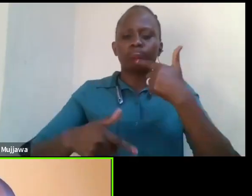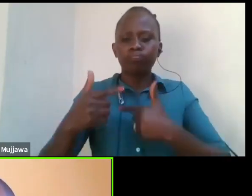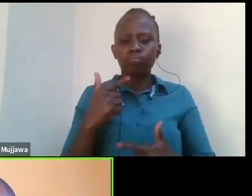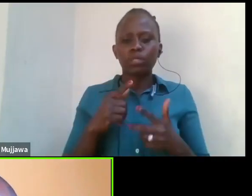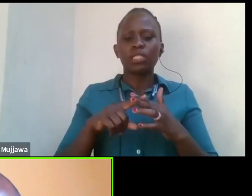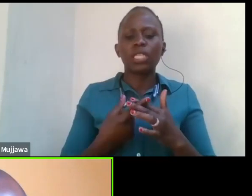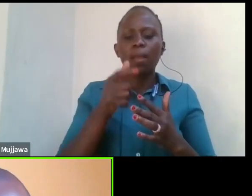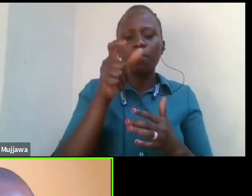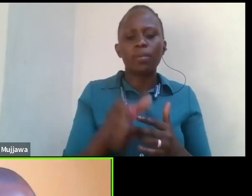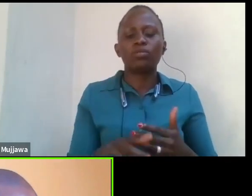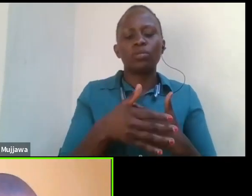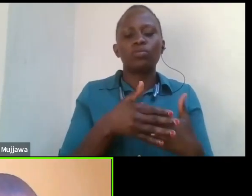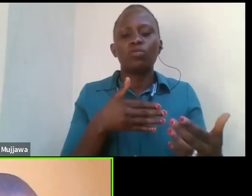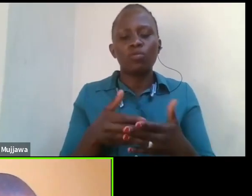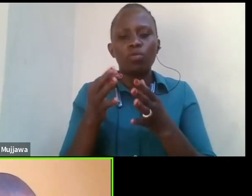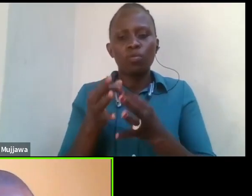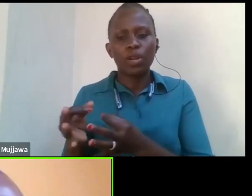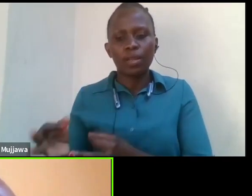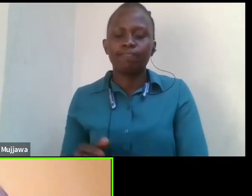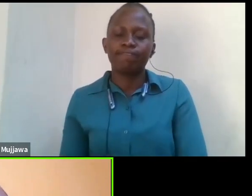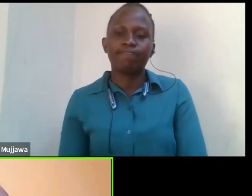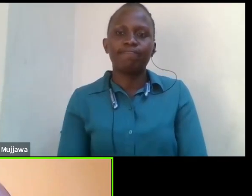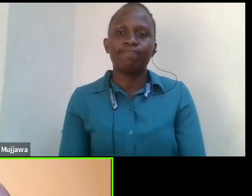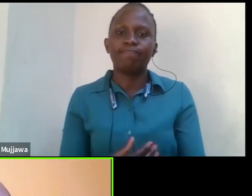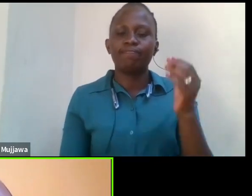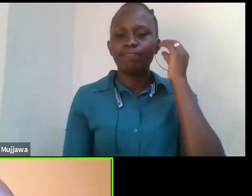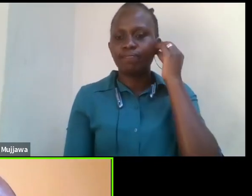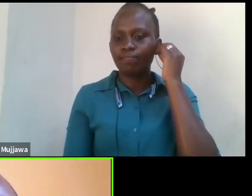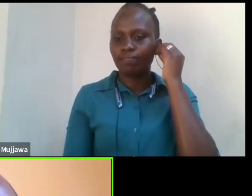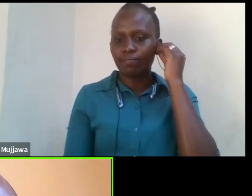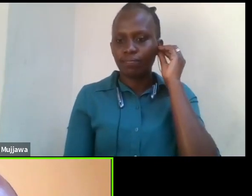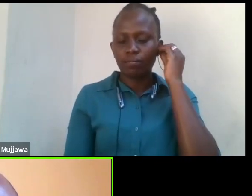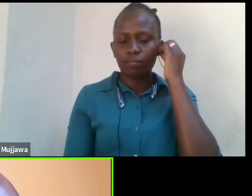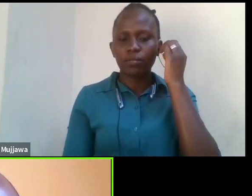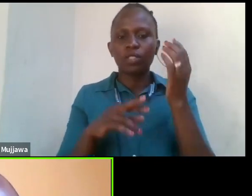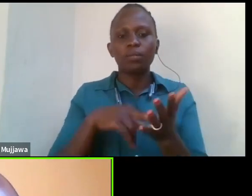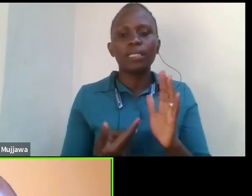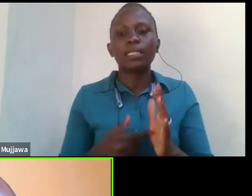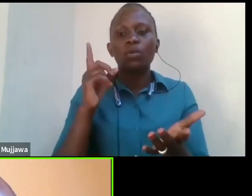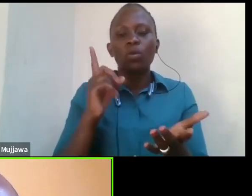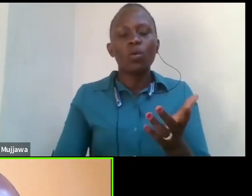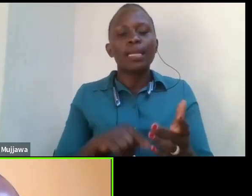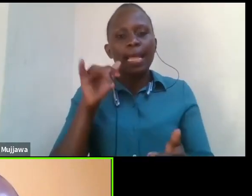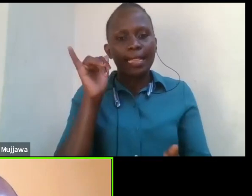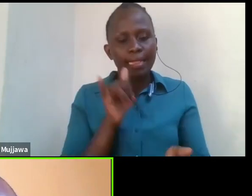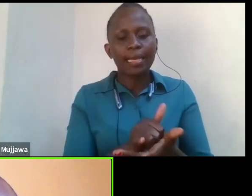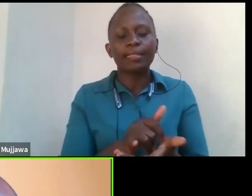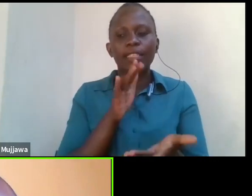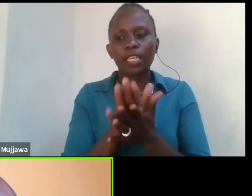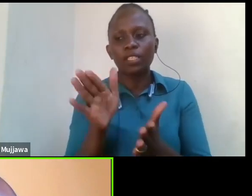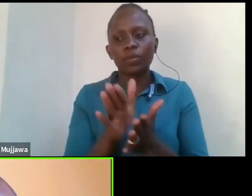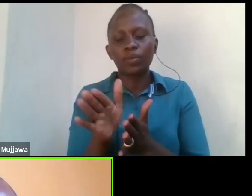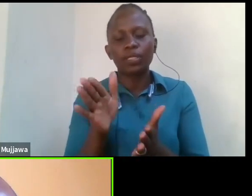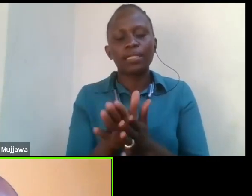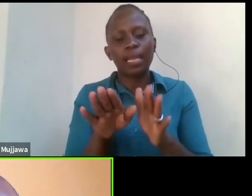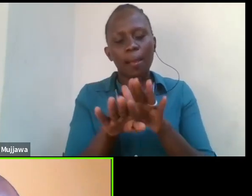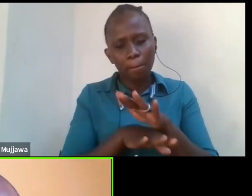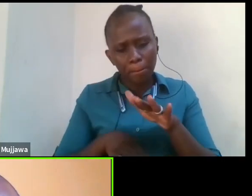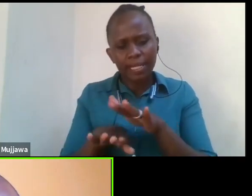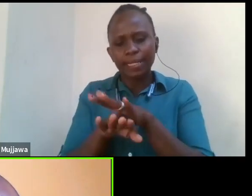product. It's either you've got the know-how. So basically, that also explains the basics